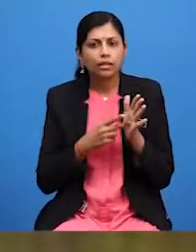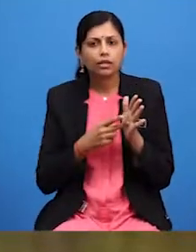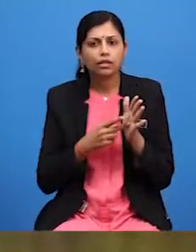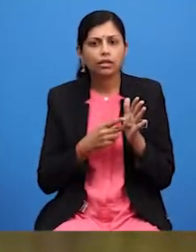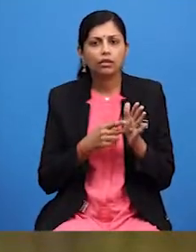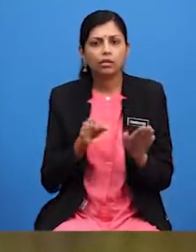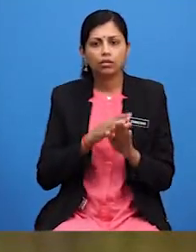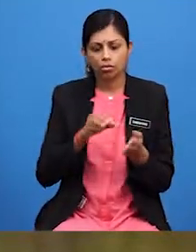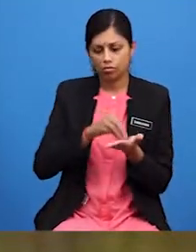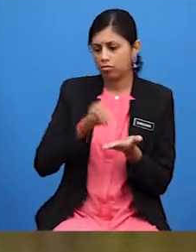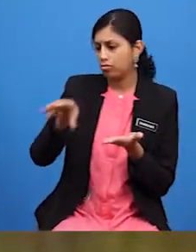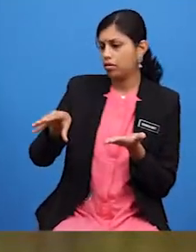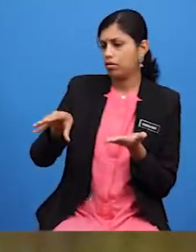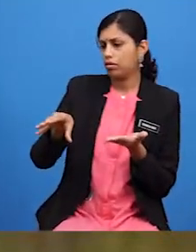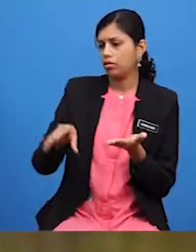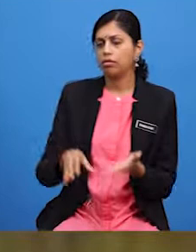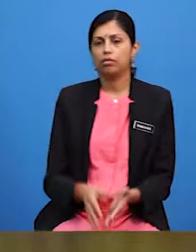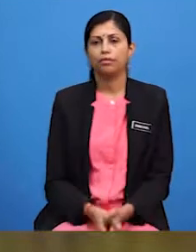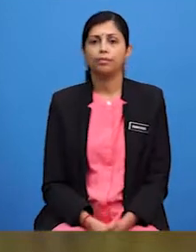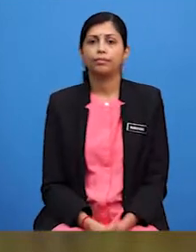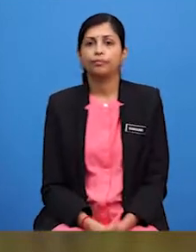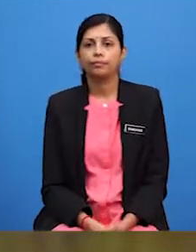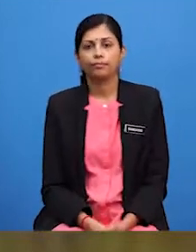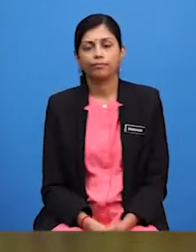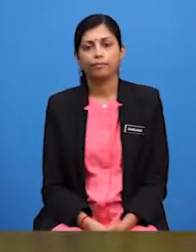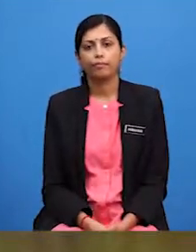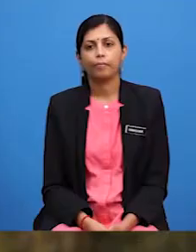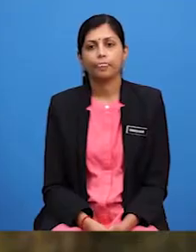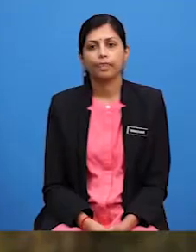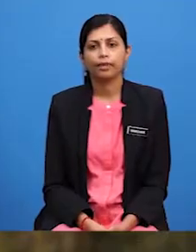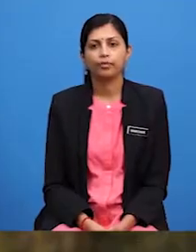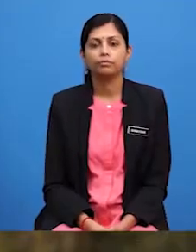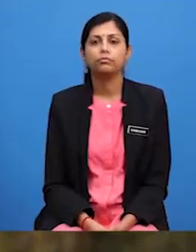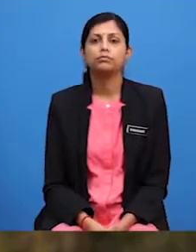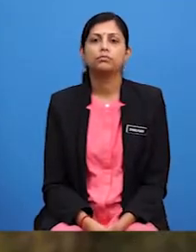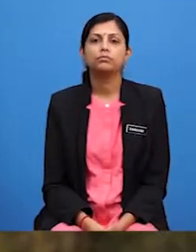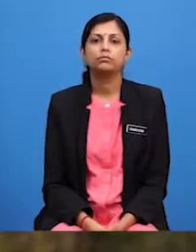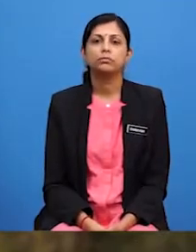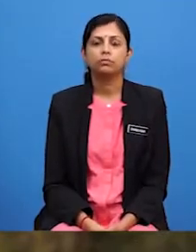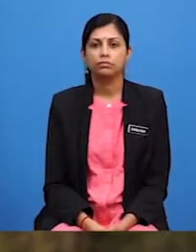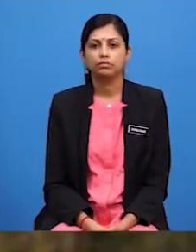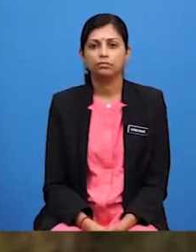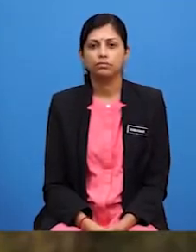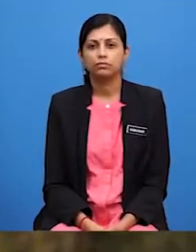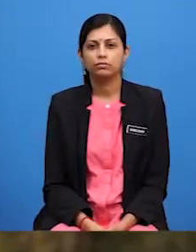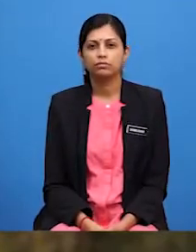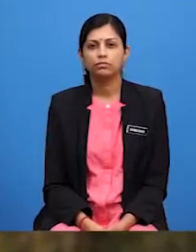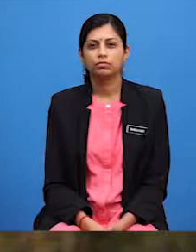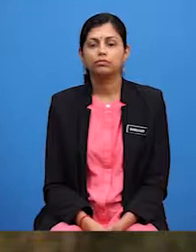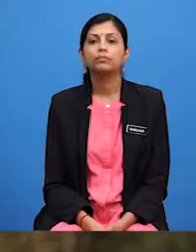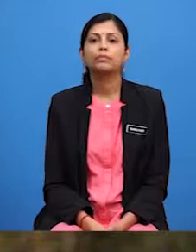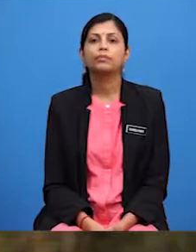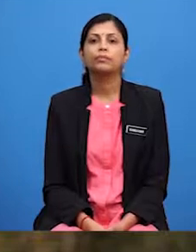After all, isn't that a reason for learning? Do not remove the difficult words. It